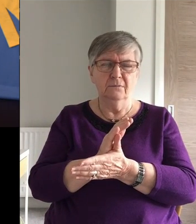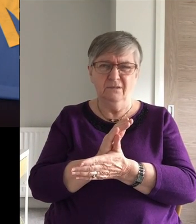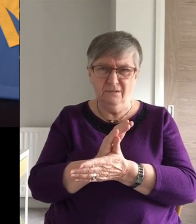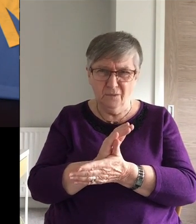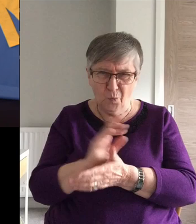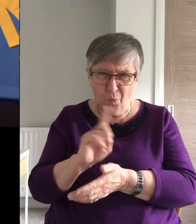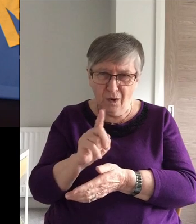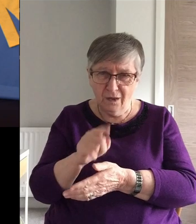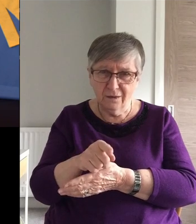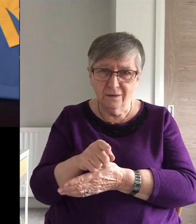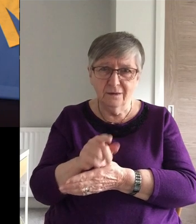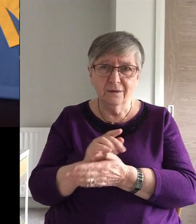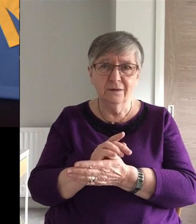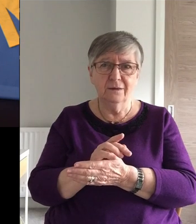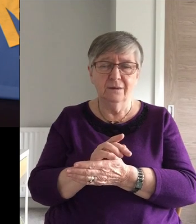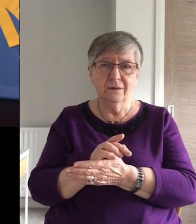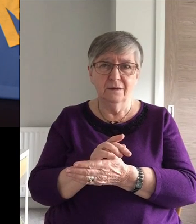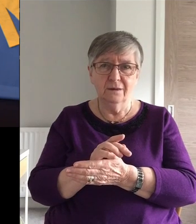What?